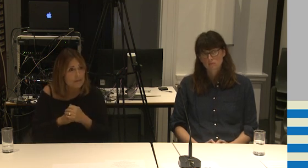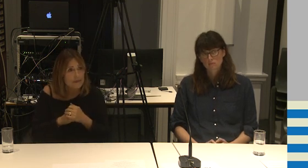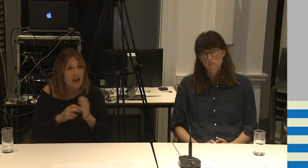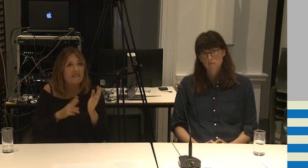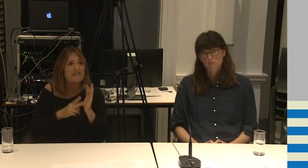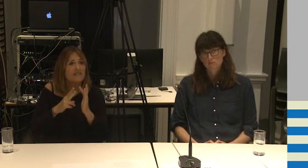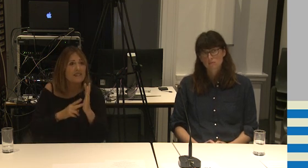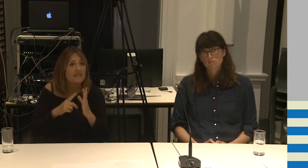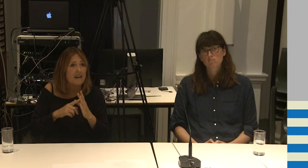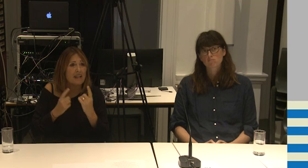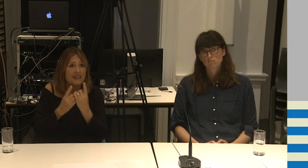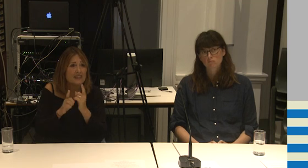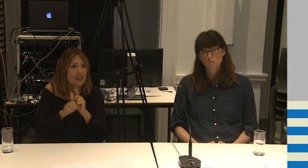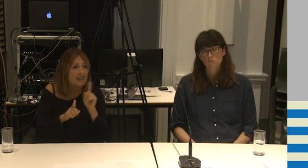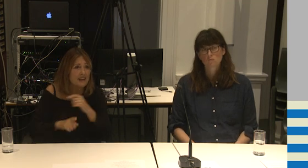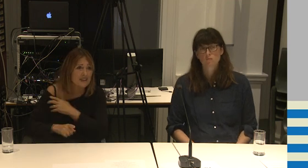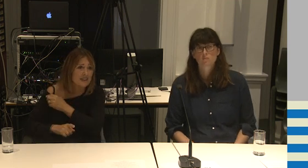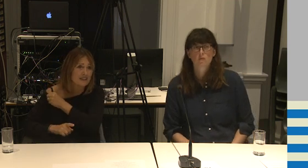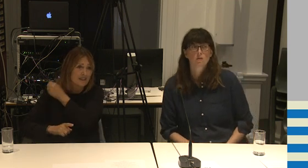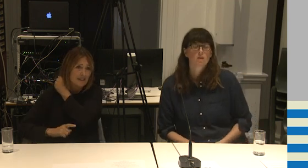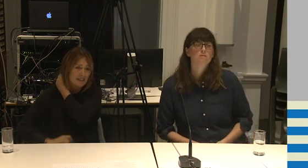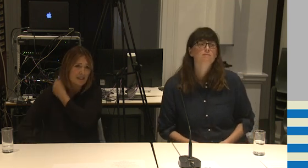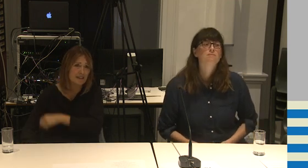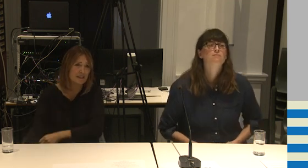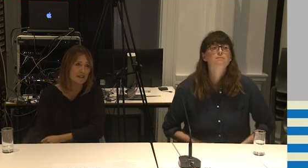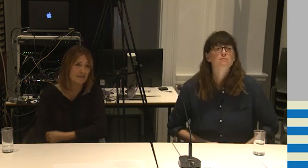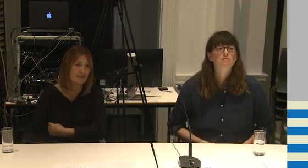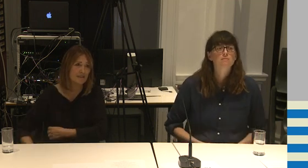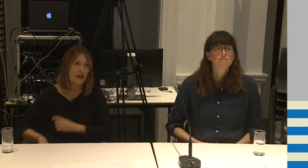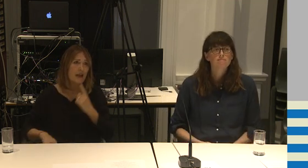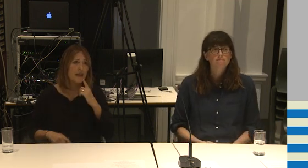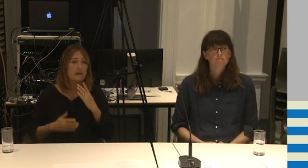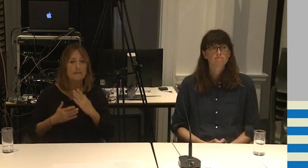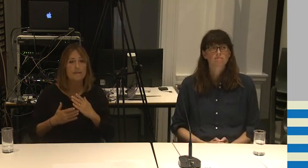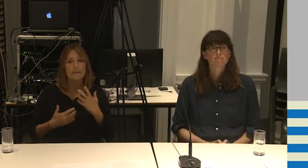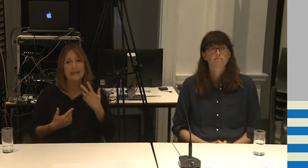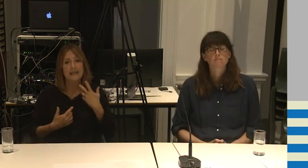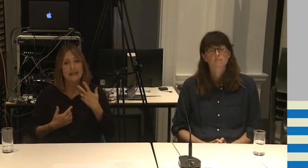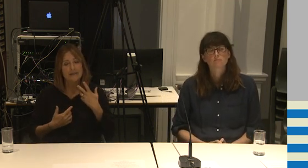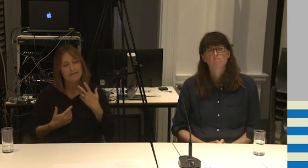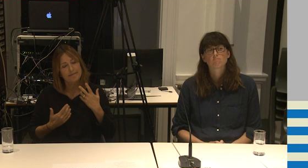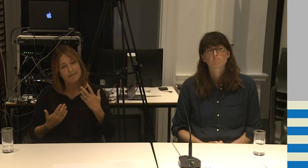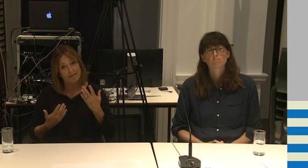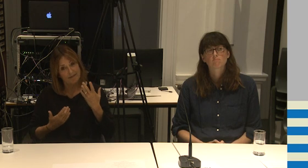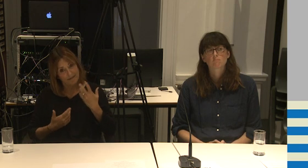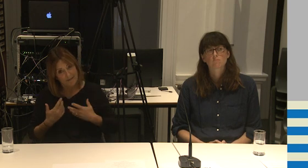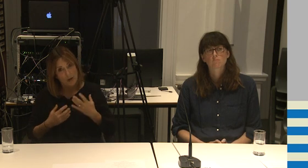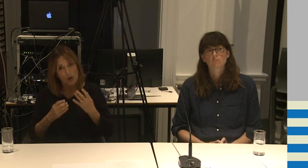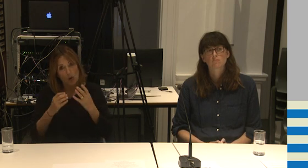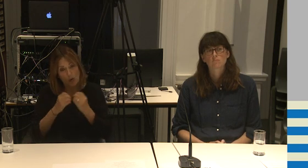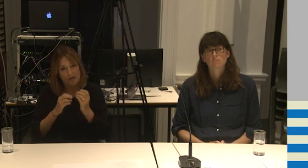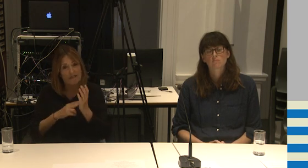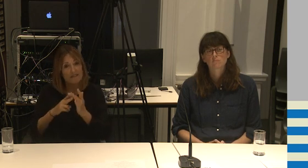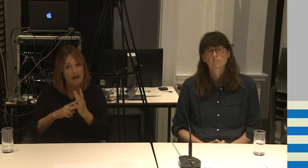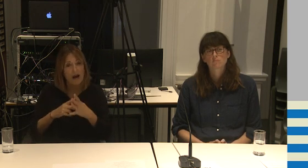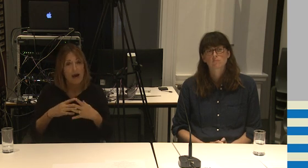beavers and stuff. But yeah, I think it would be really interesting to explore, like with REBA, how